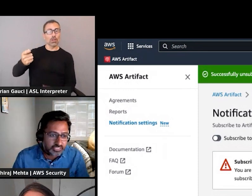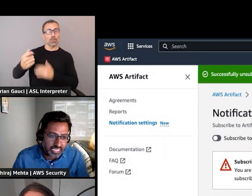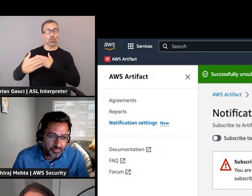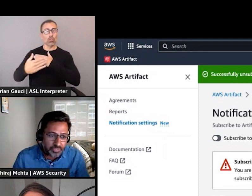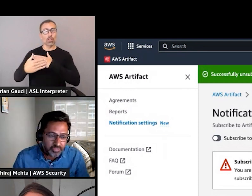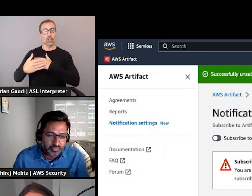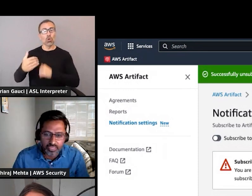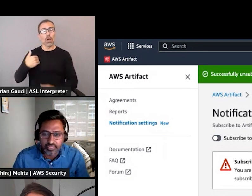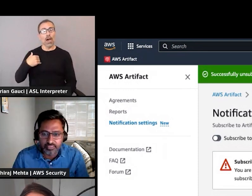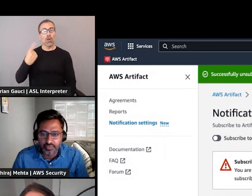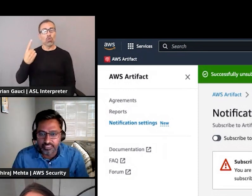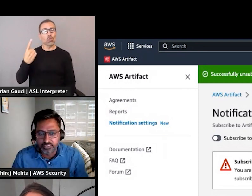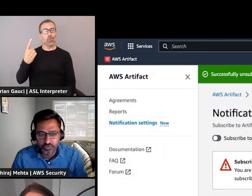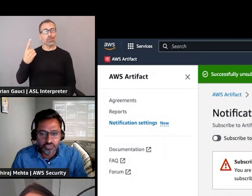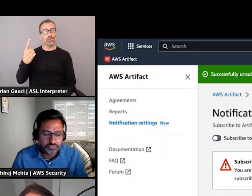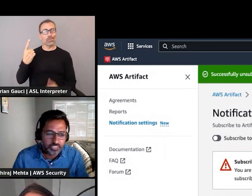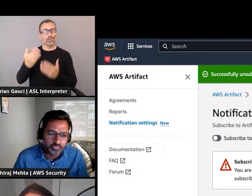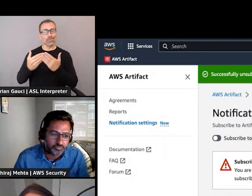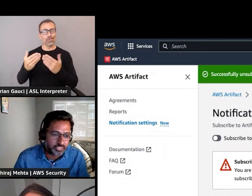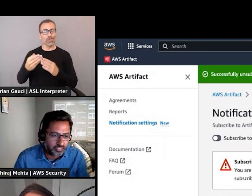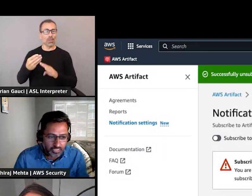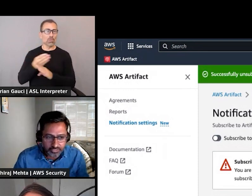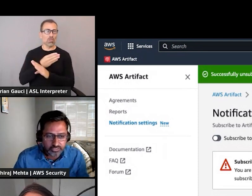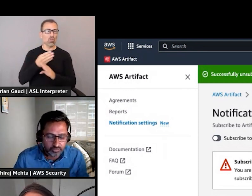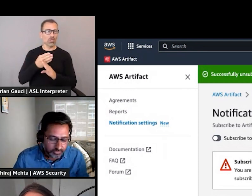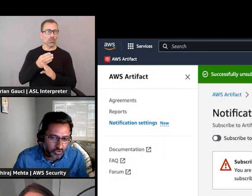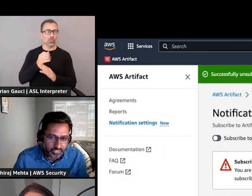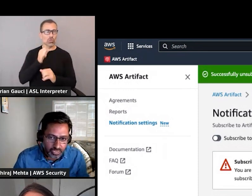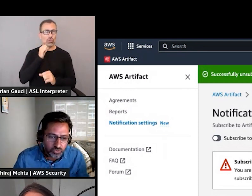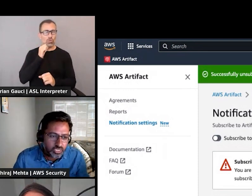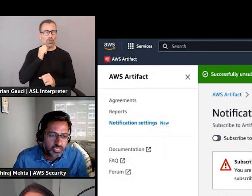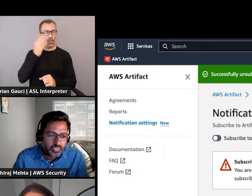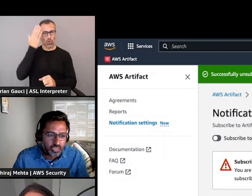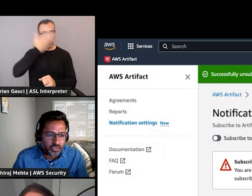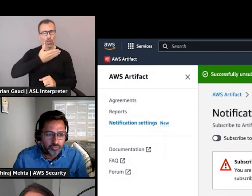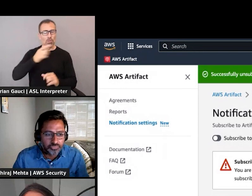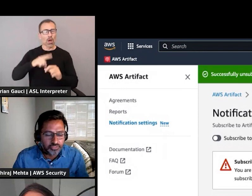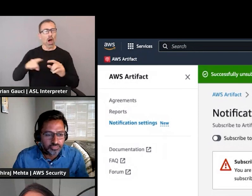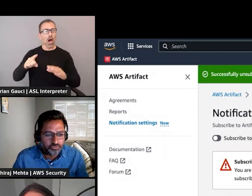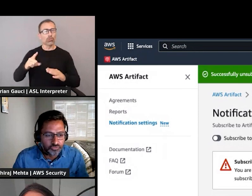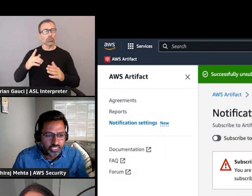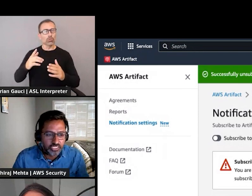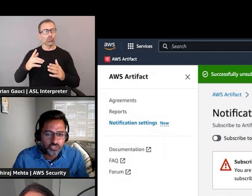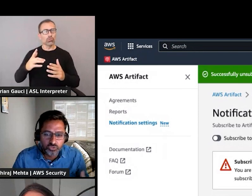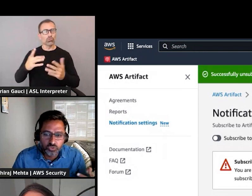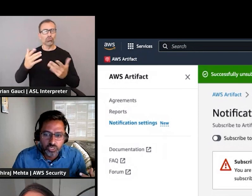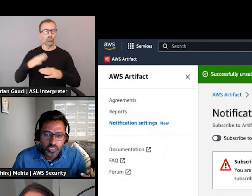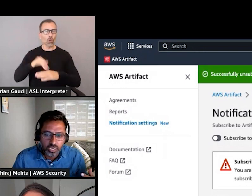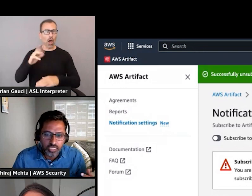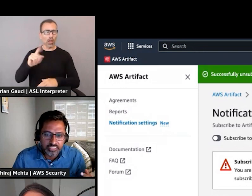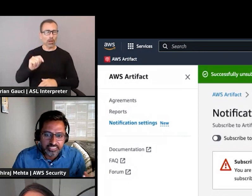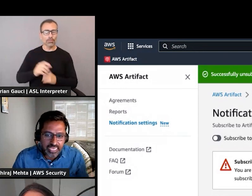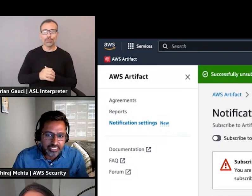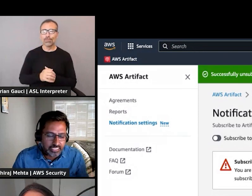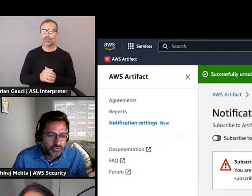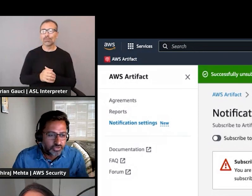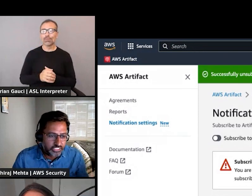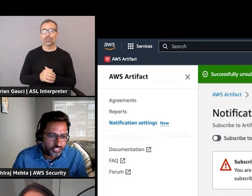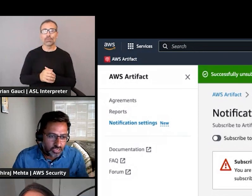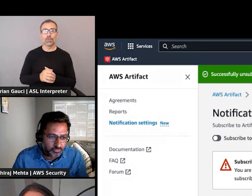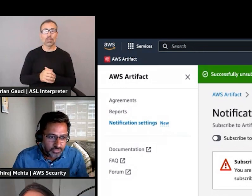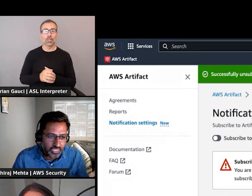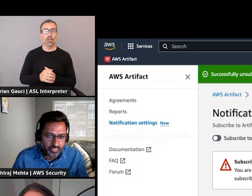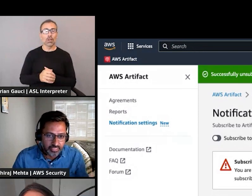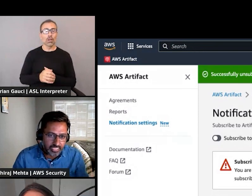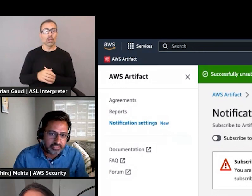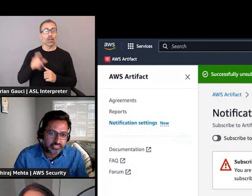is another step that is not visible here, but I'll just call it out. We need to set